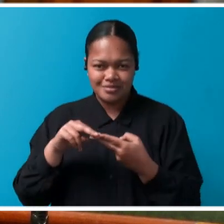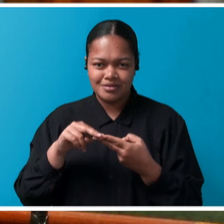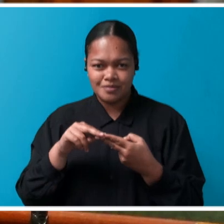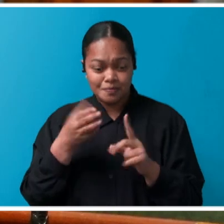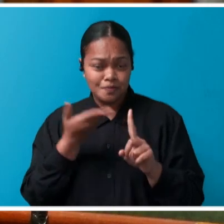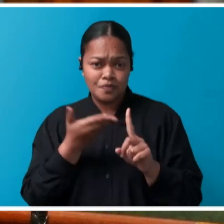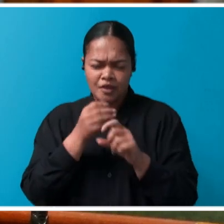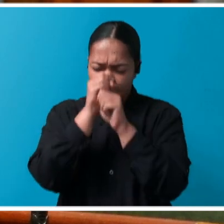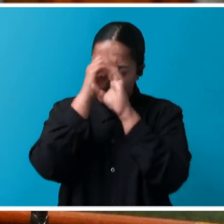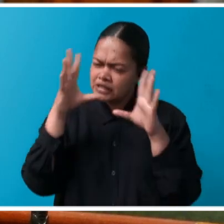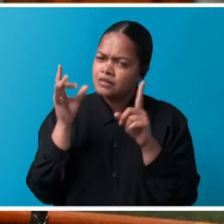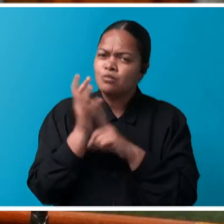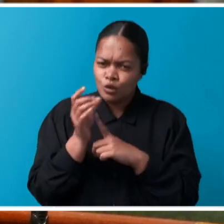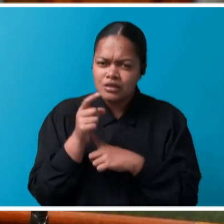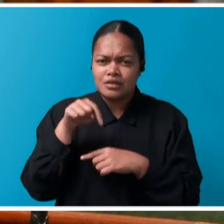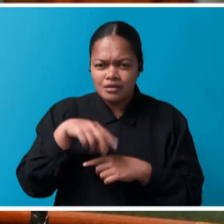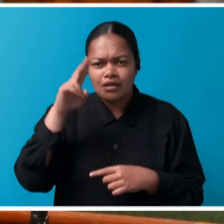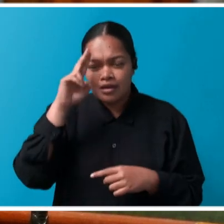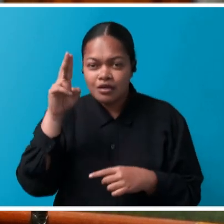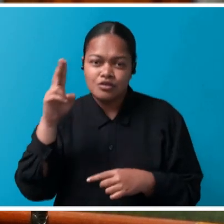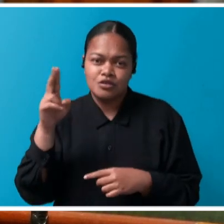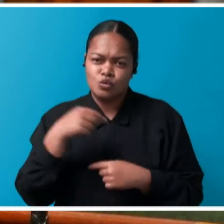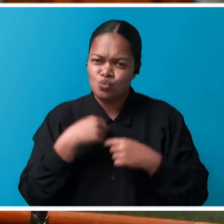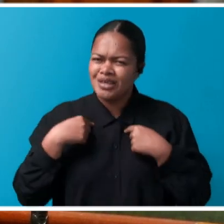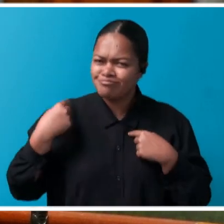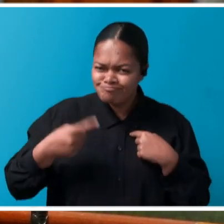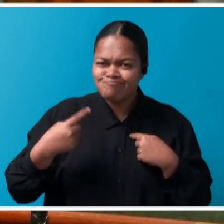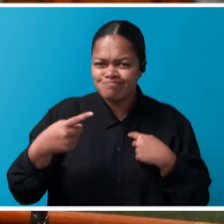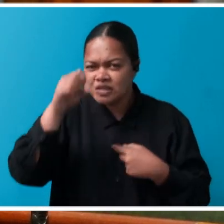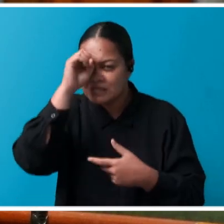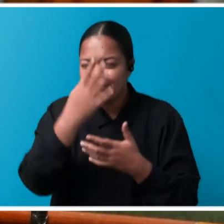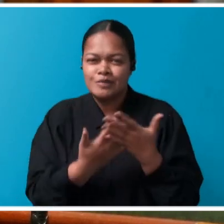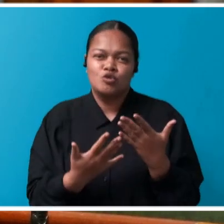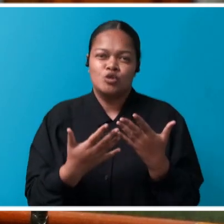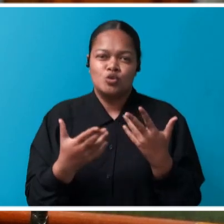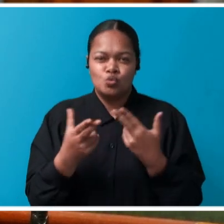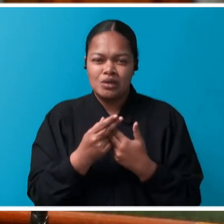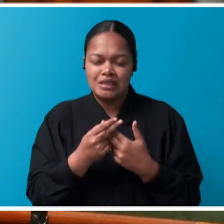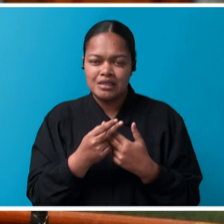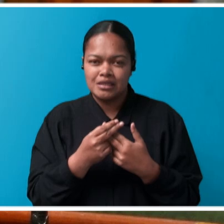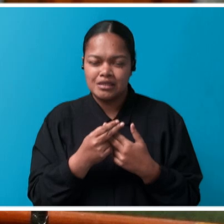nations. We are all constantly faced with adversities.